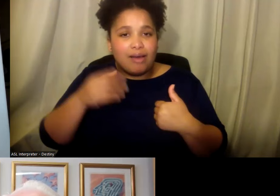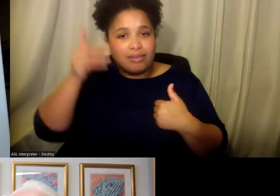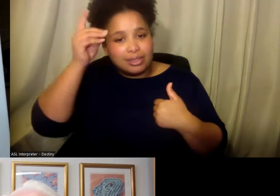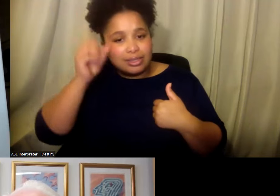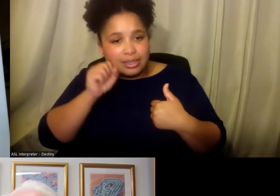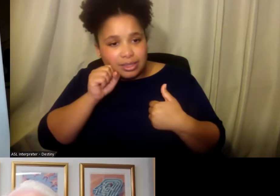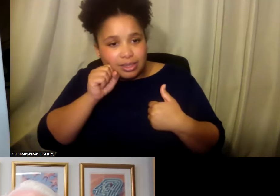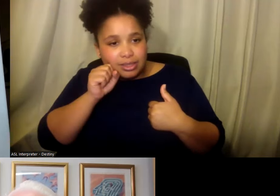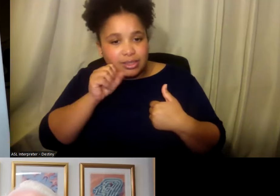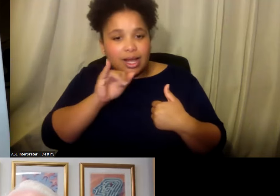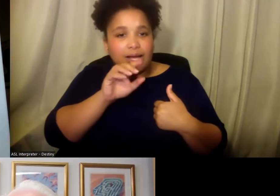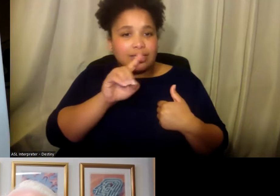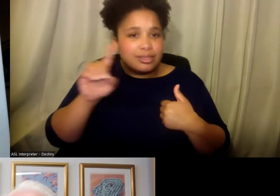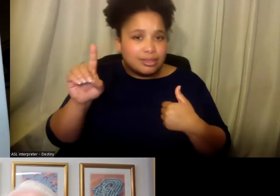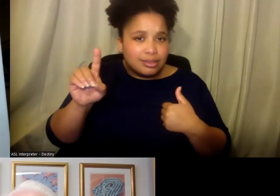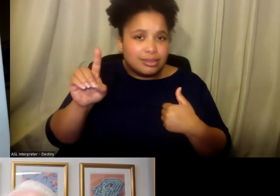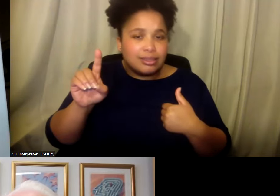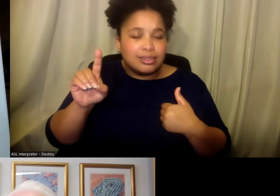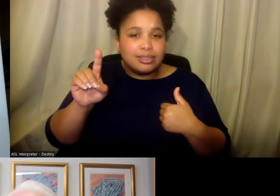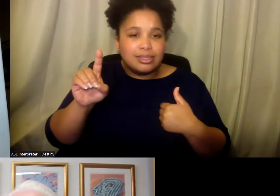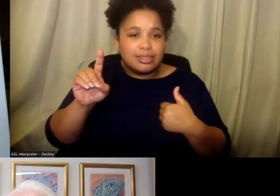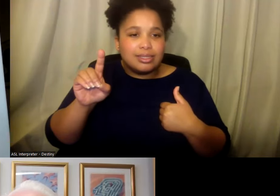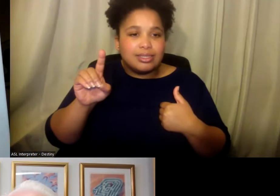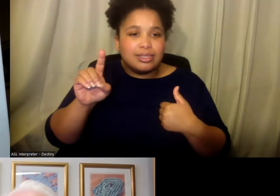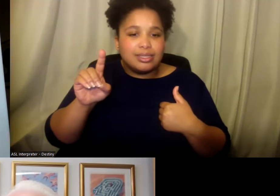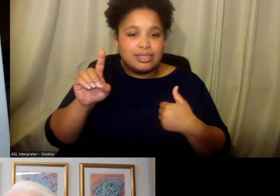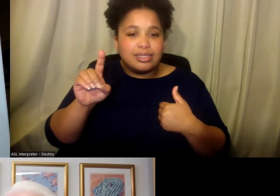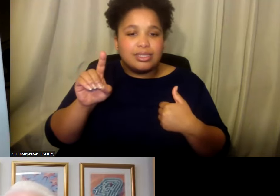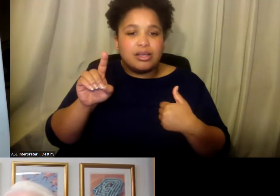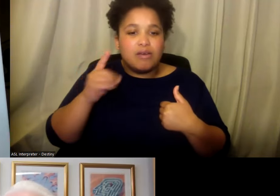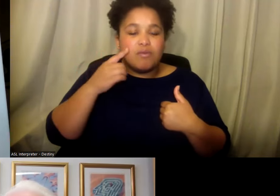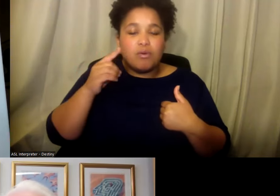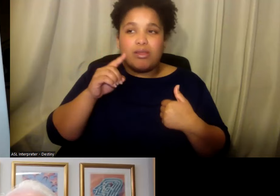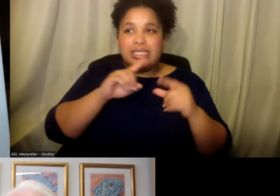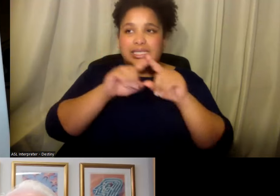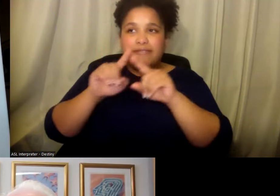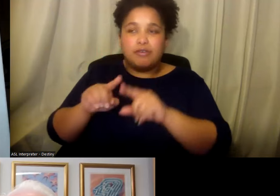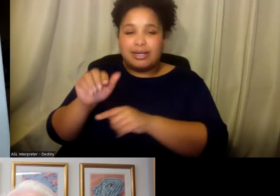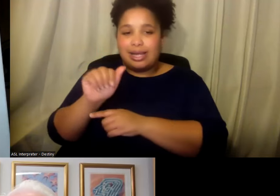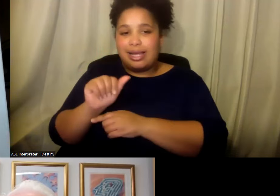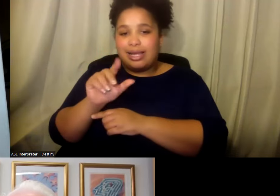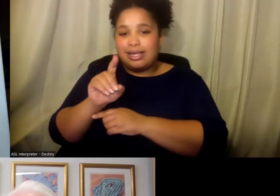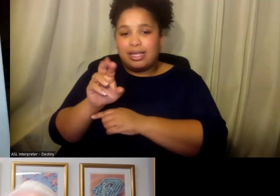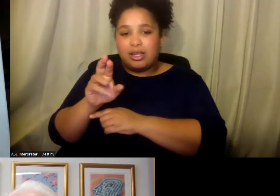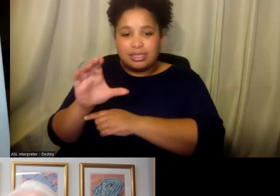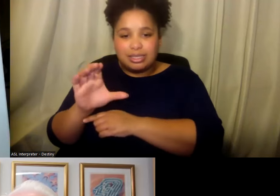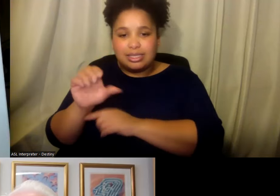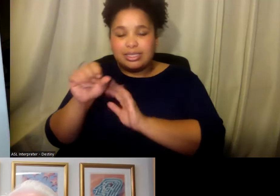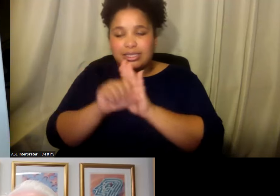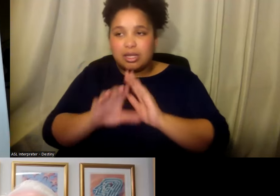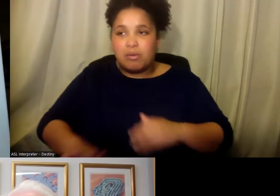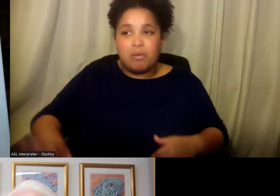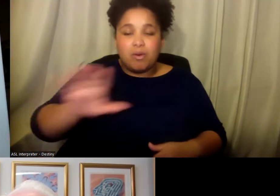and intellectual disabilities at the ADRCs across the state. I think it would be a great service to them. And I think it would be